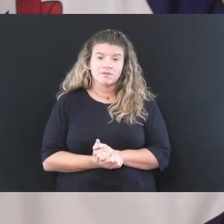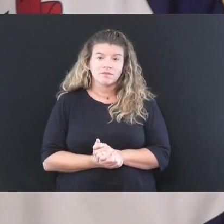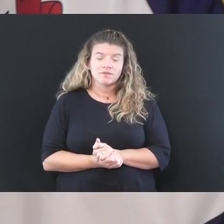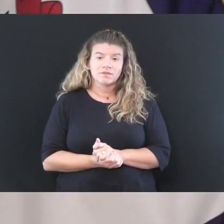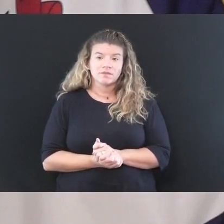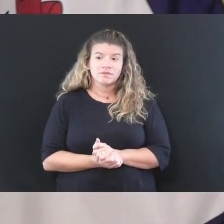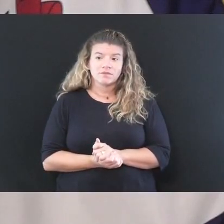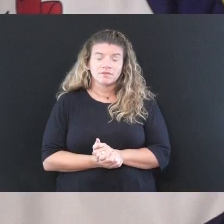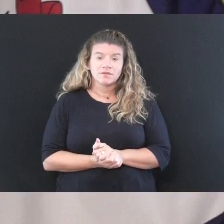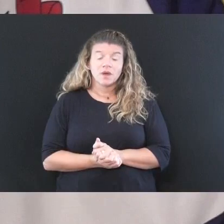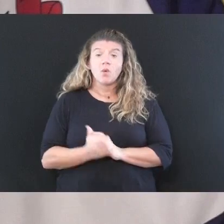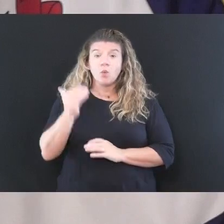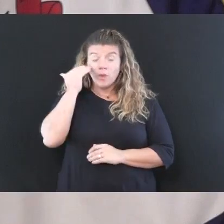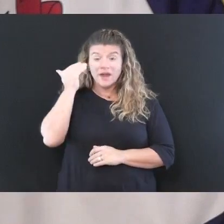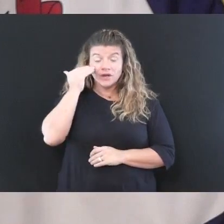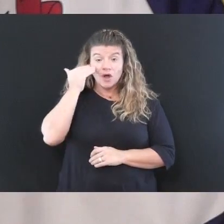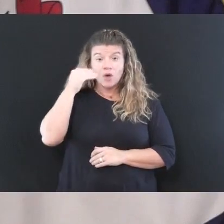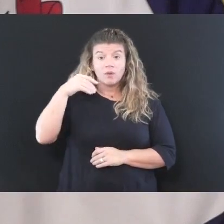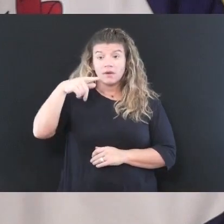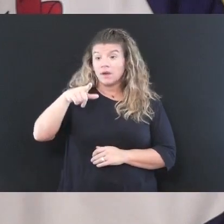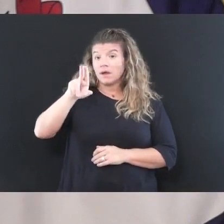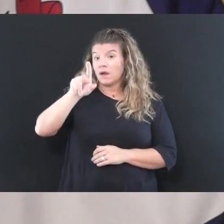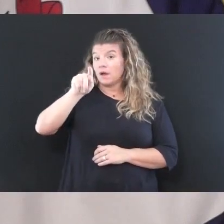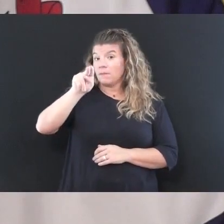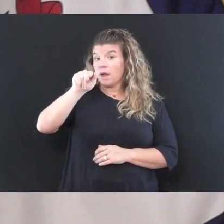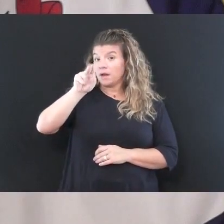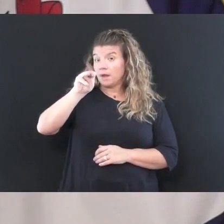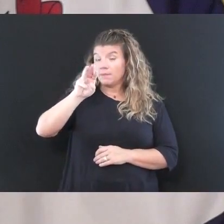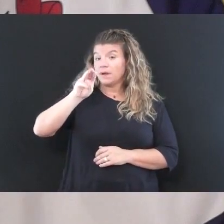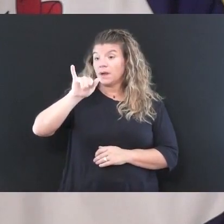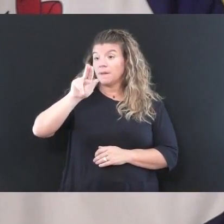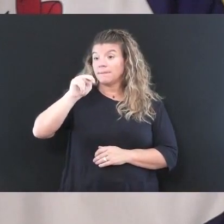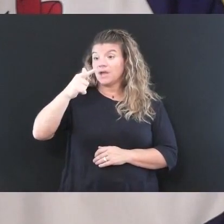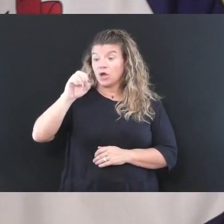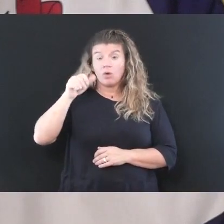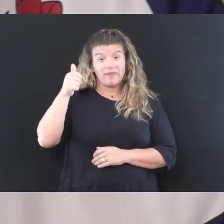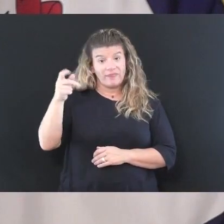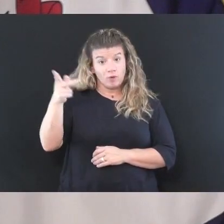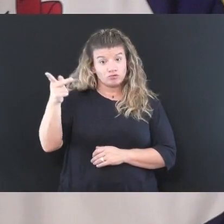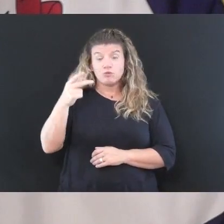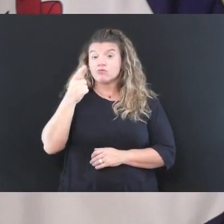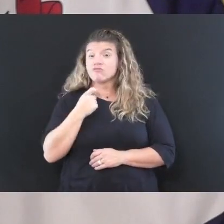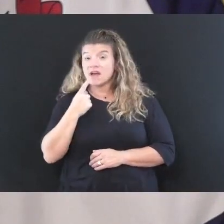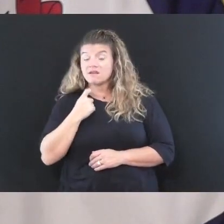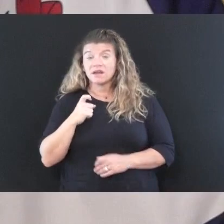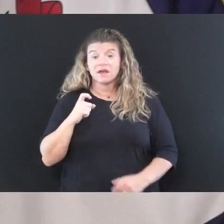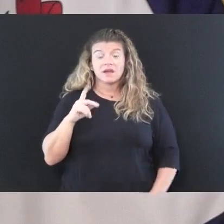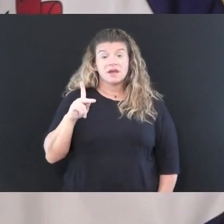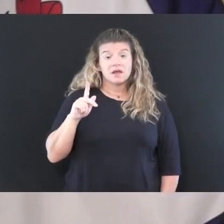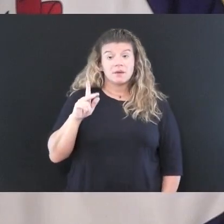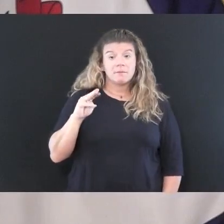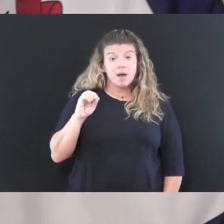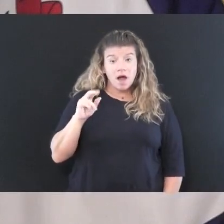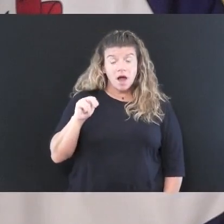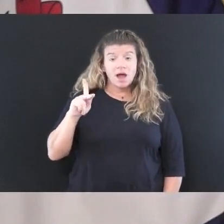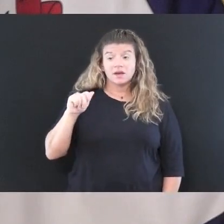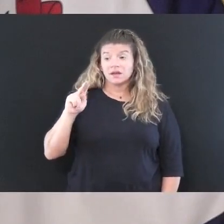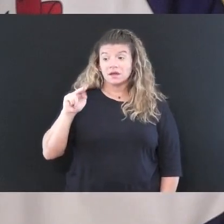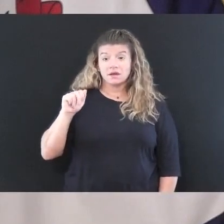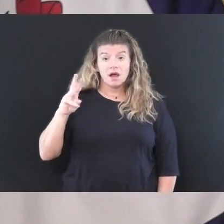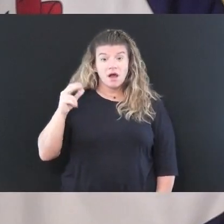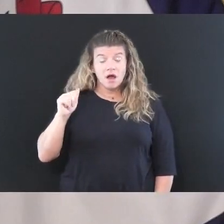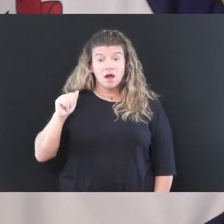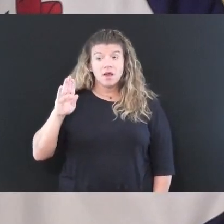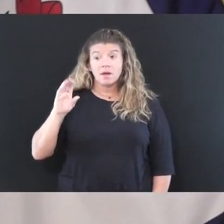that Putnam, Mingo are in the red. Monongahela, Kanawha, Fayette, Boone, and Logan are